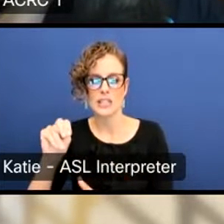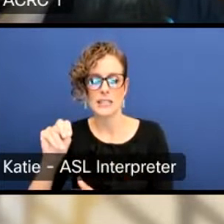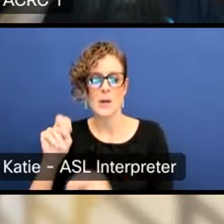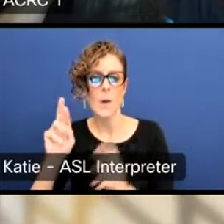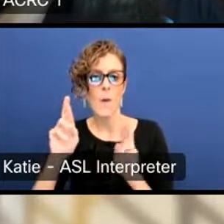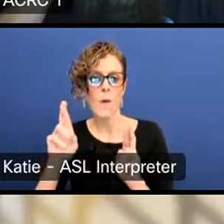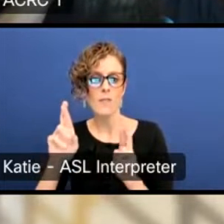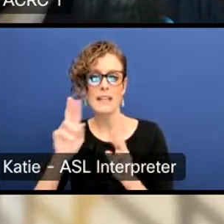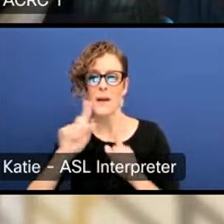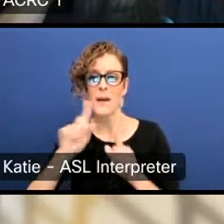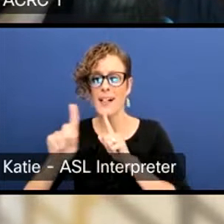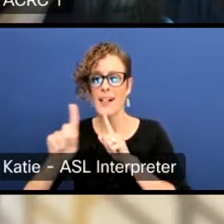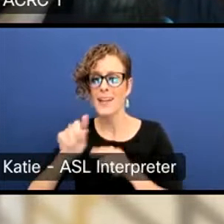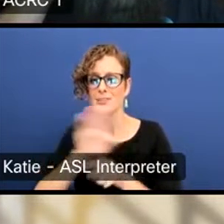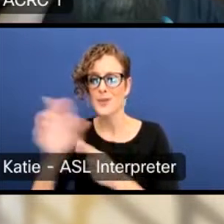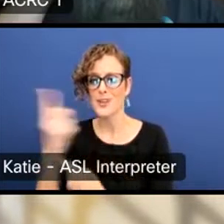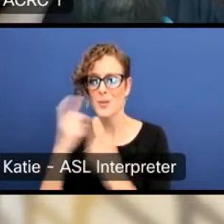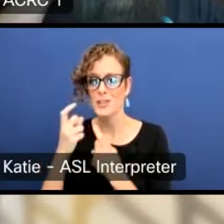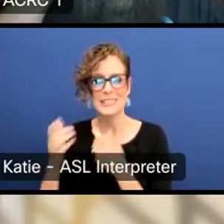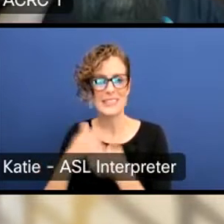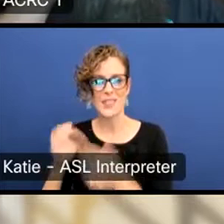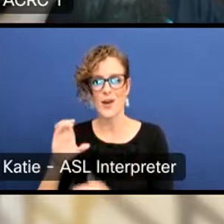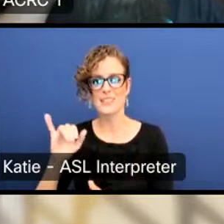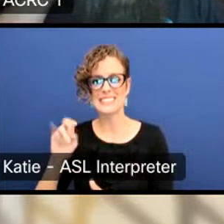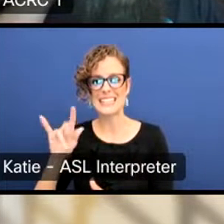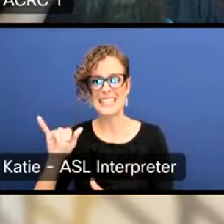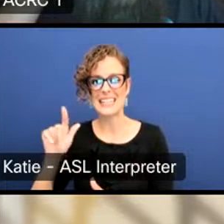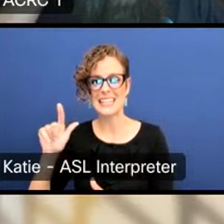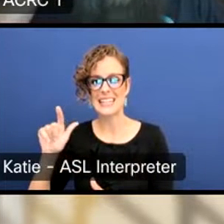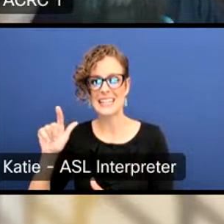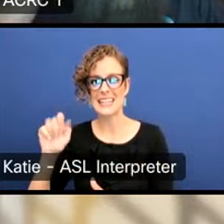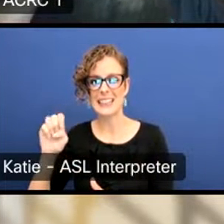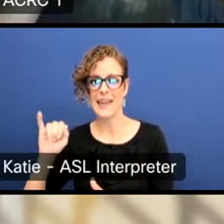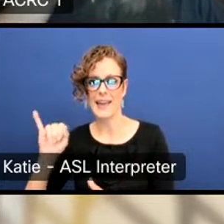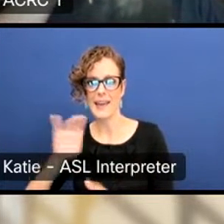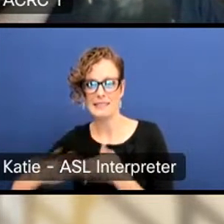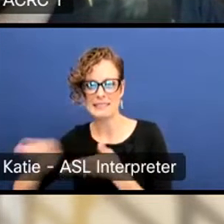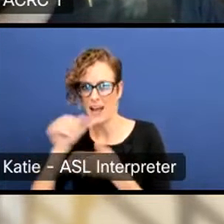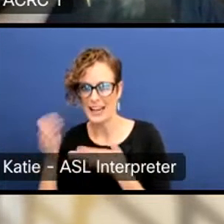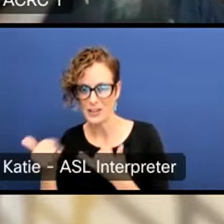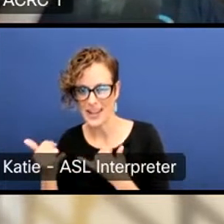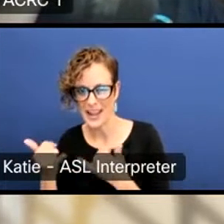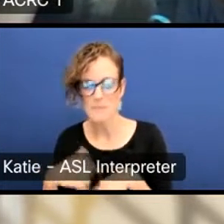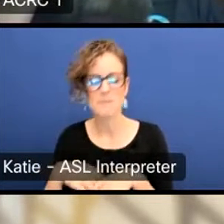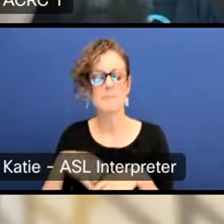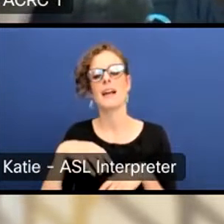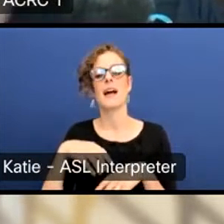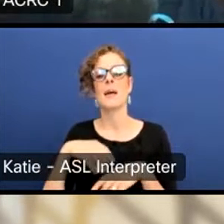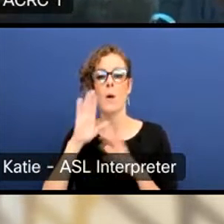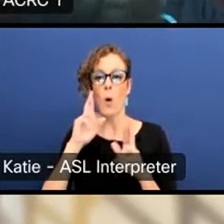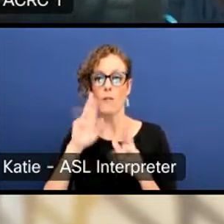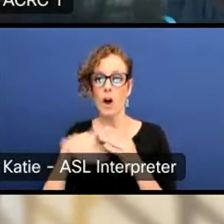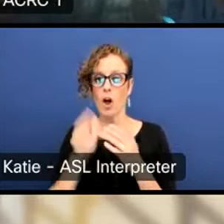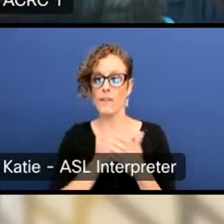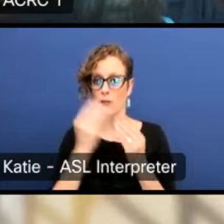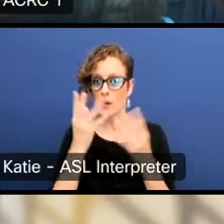Cindy Lay here with us. But again, we have a lot of these materials that we've put online as well. As